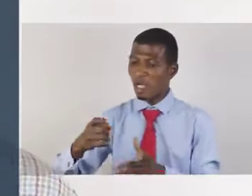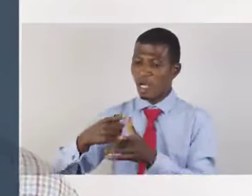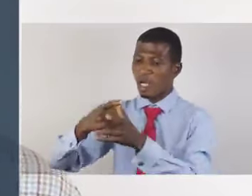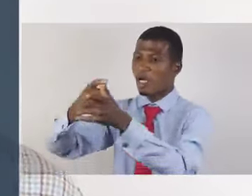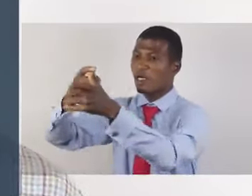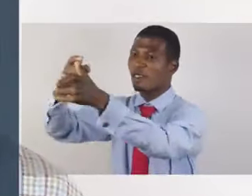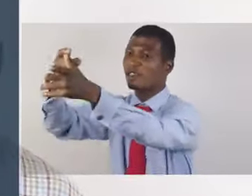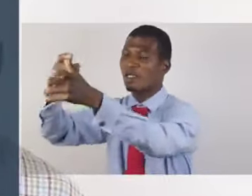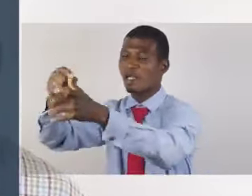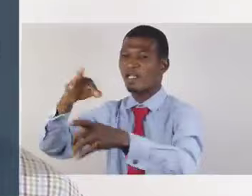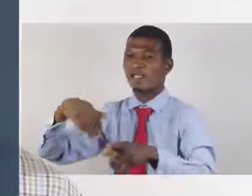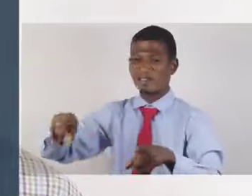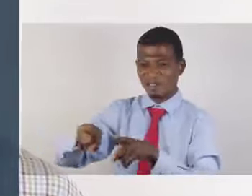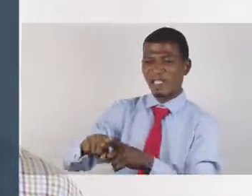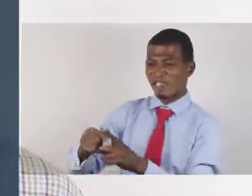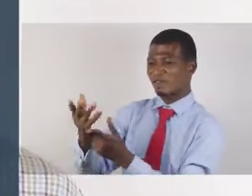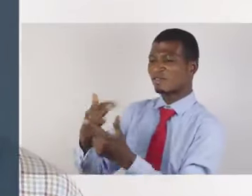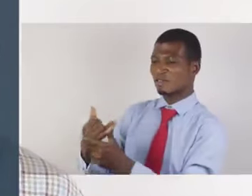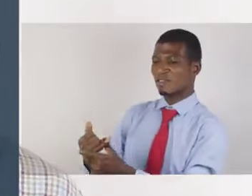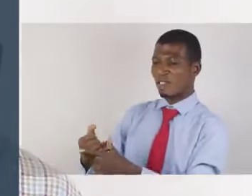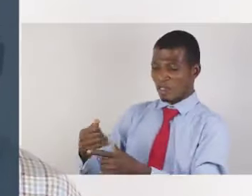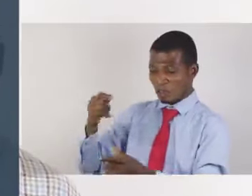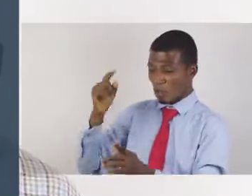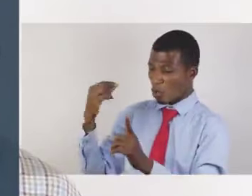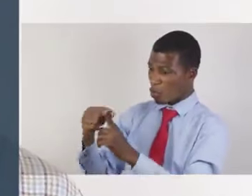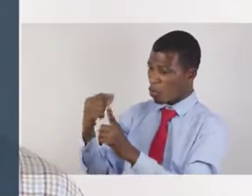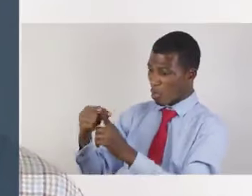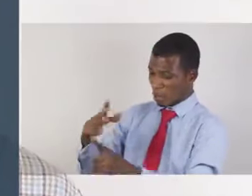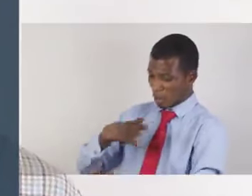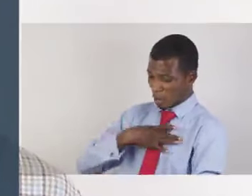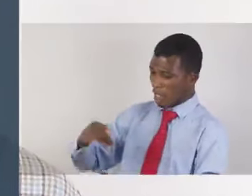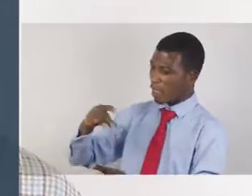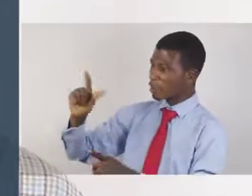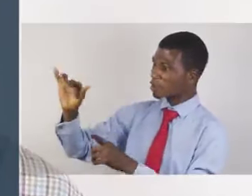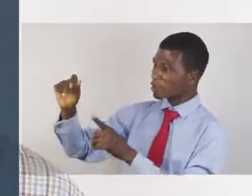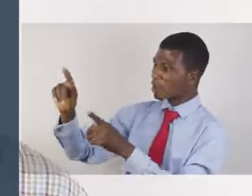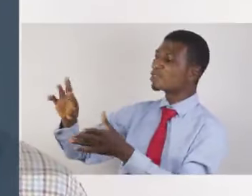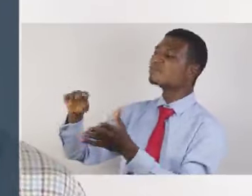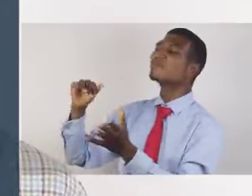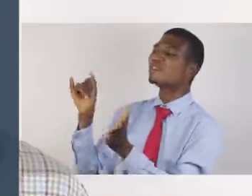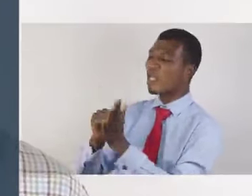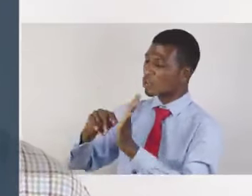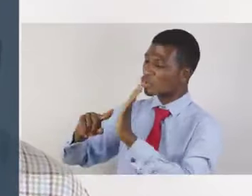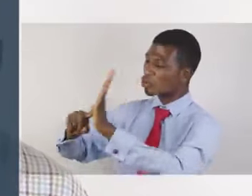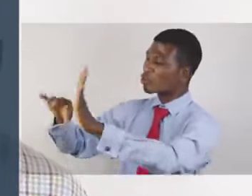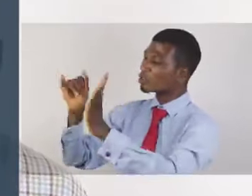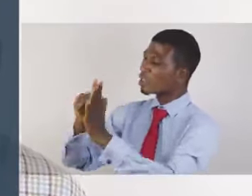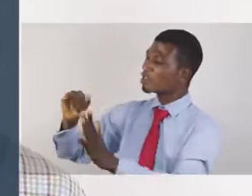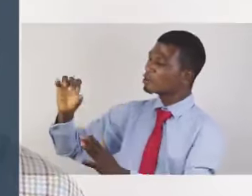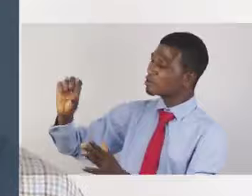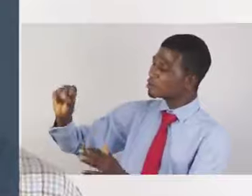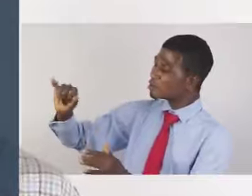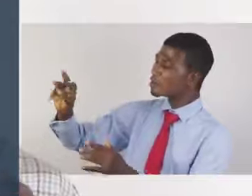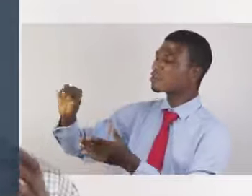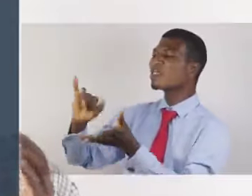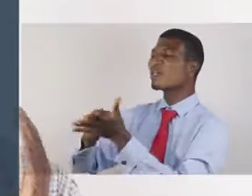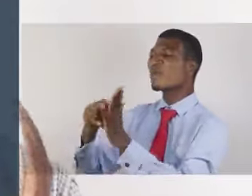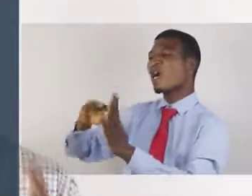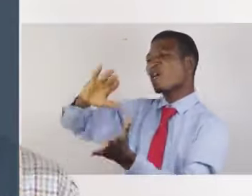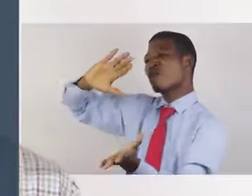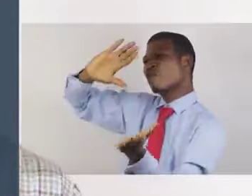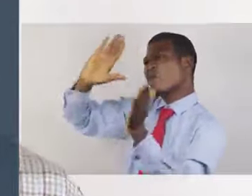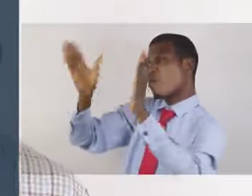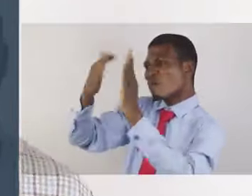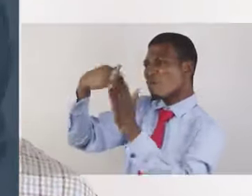gazelle. Now, the usage of like there makes that expression a similetic one, simply because I